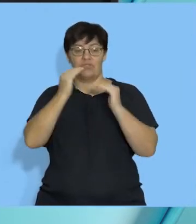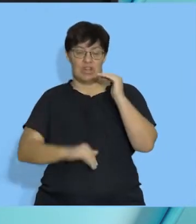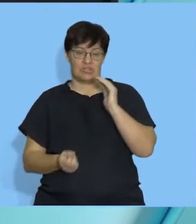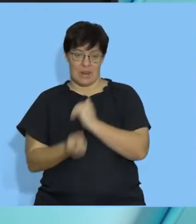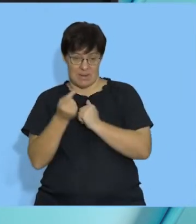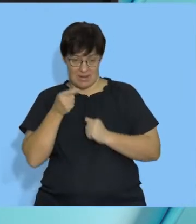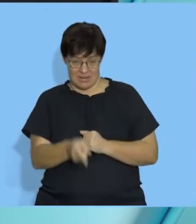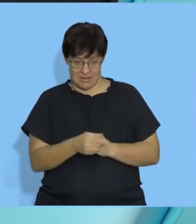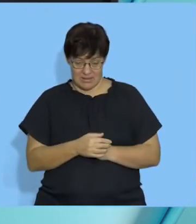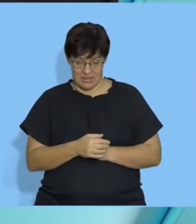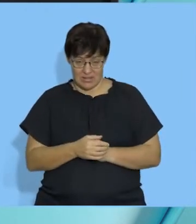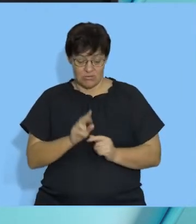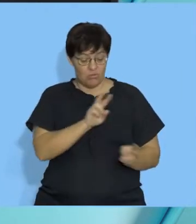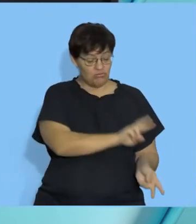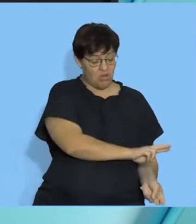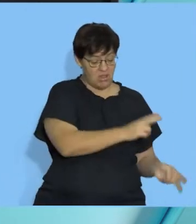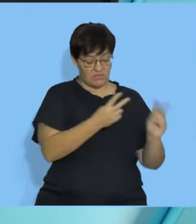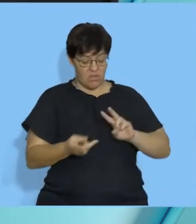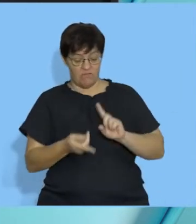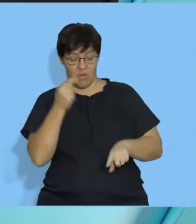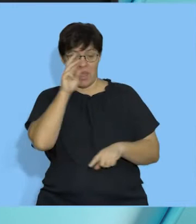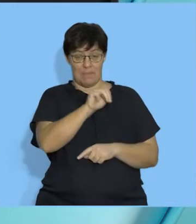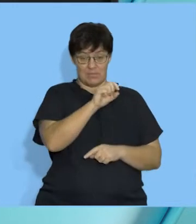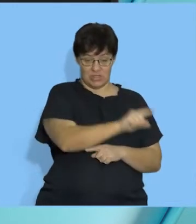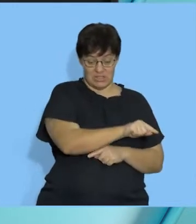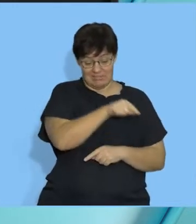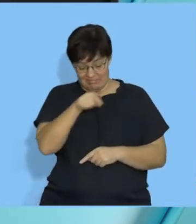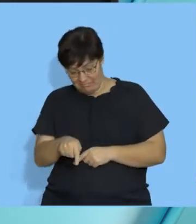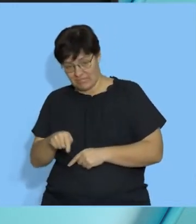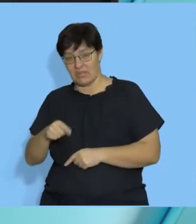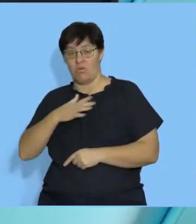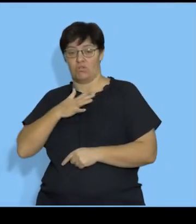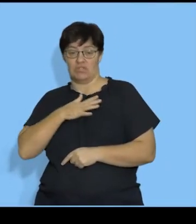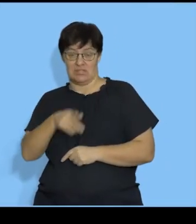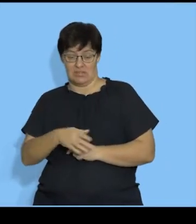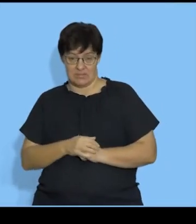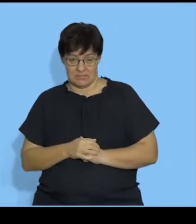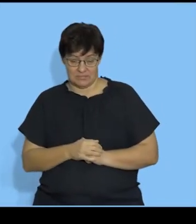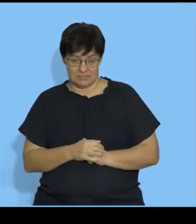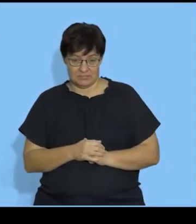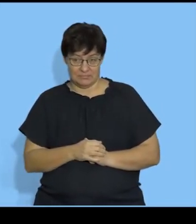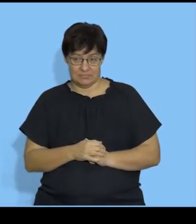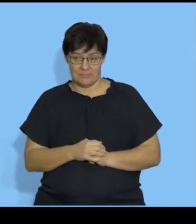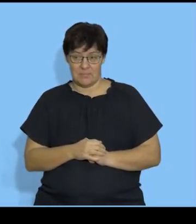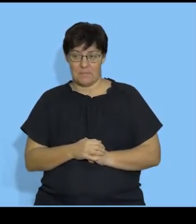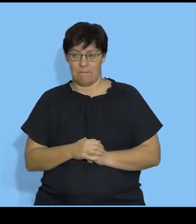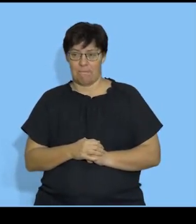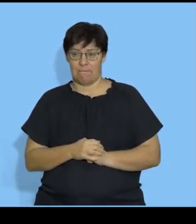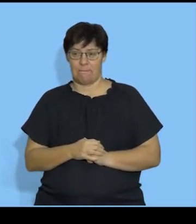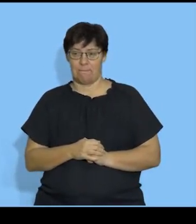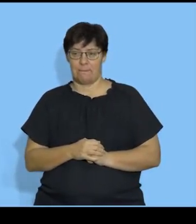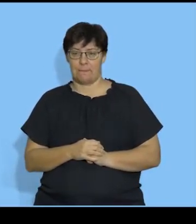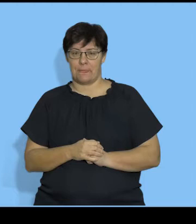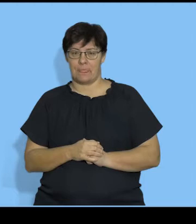the transfer is between the magnesium atoms and the oxygen, right? Okay, right. And then, so